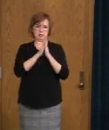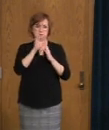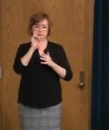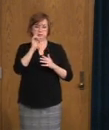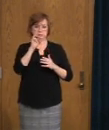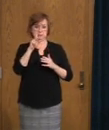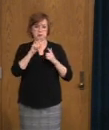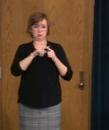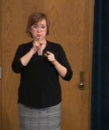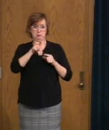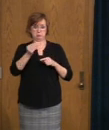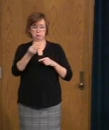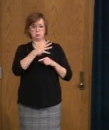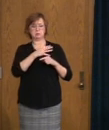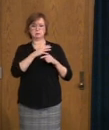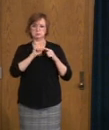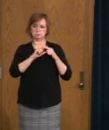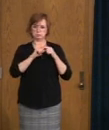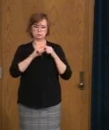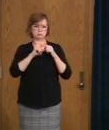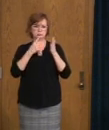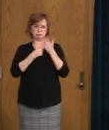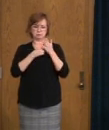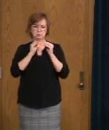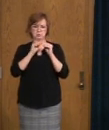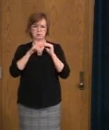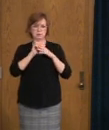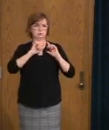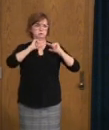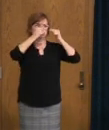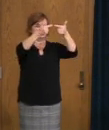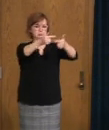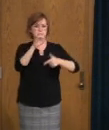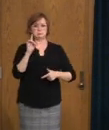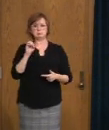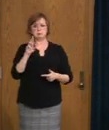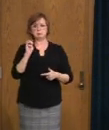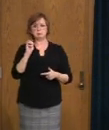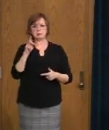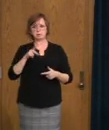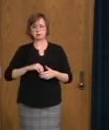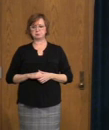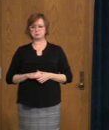continued efforts that we need to keep people safe and save lives. Derek, over to you.